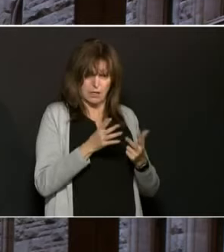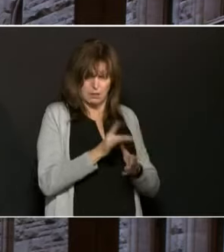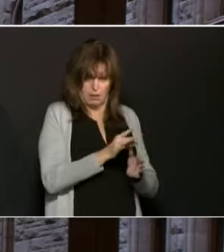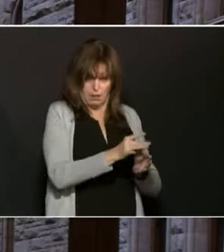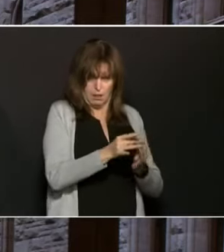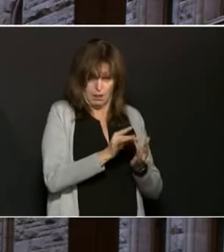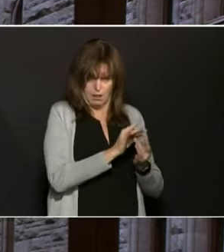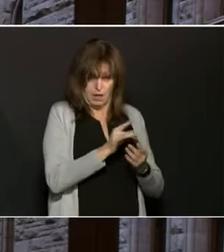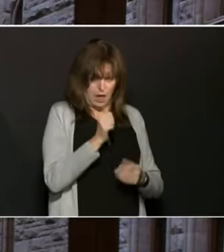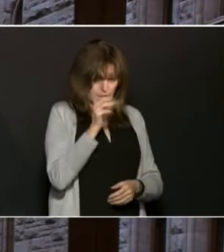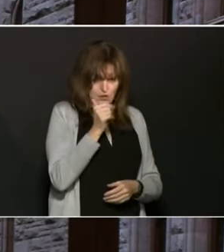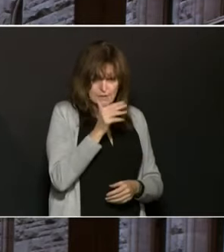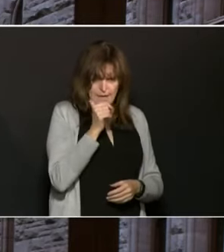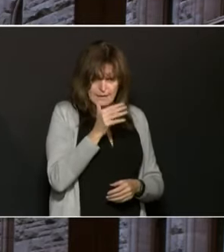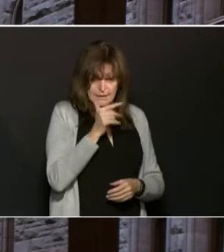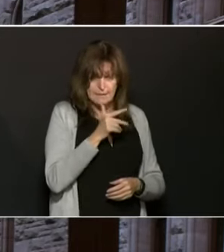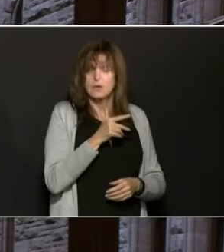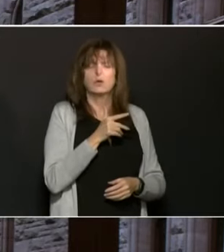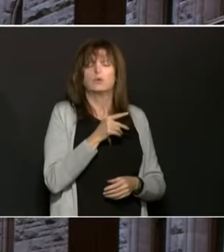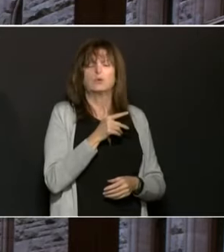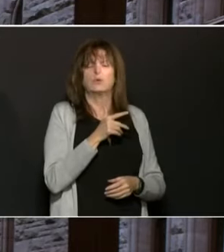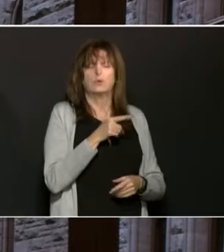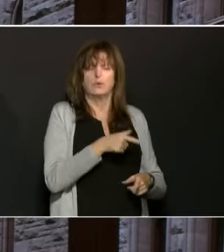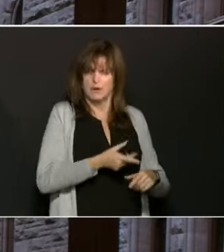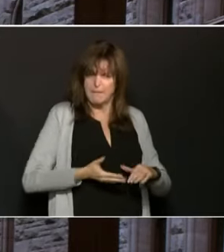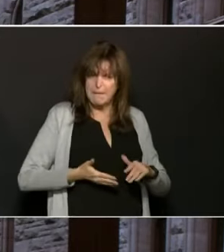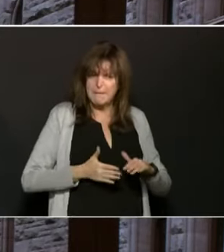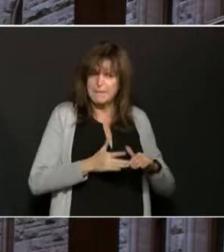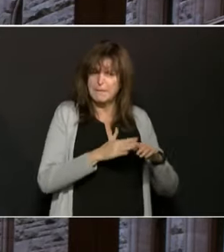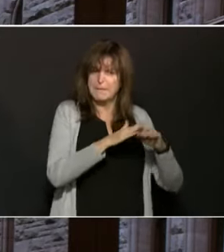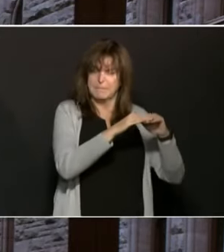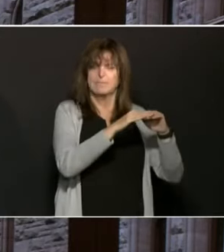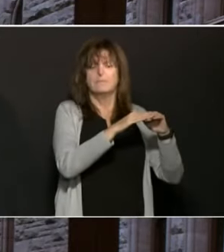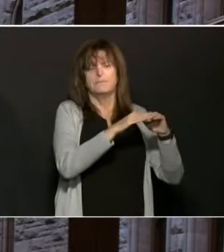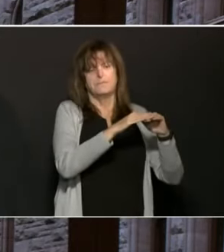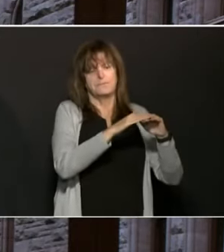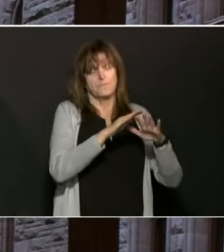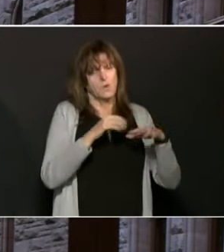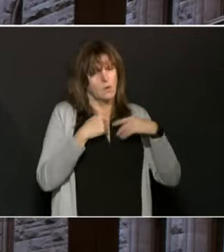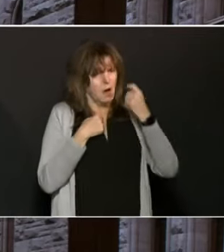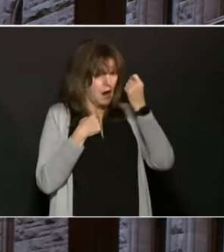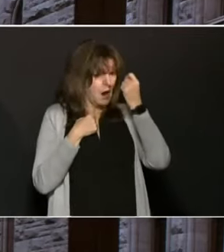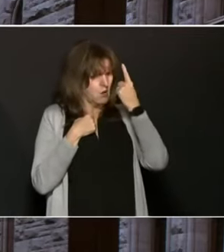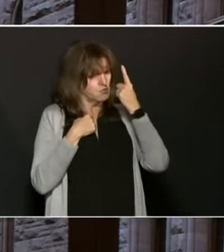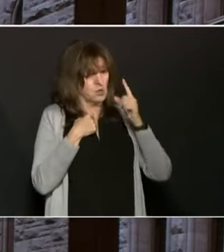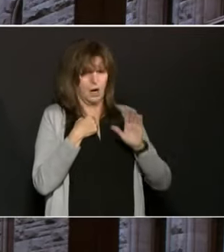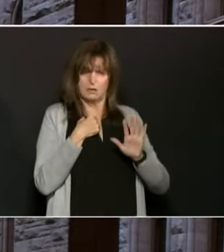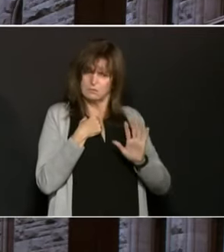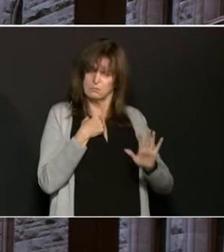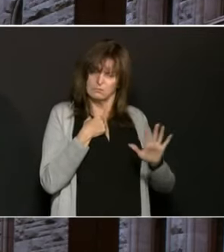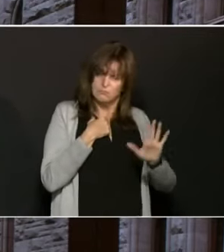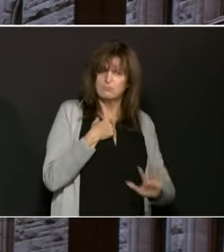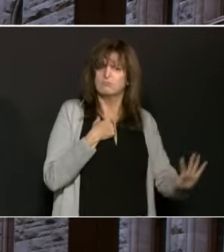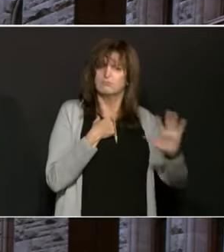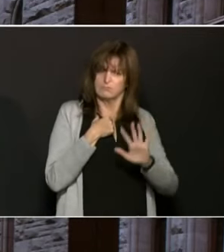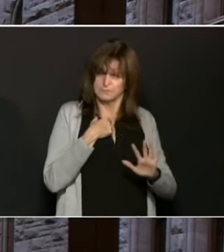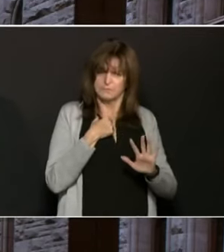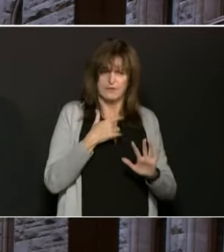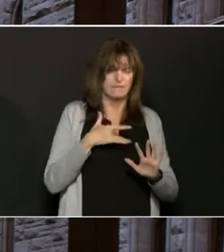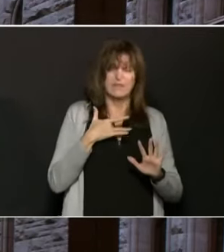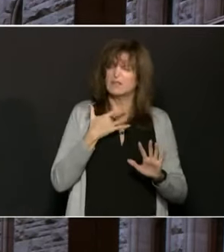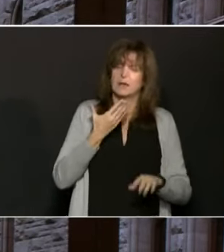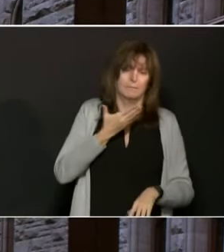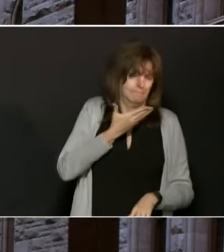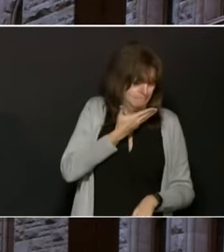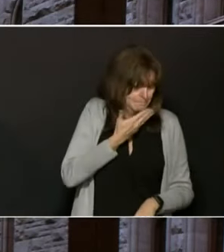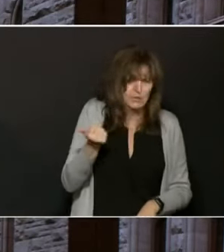with that in mind, and with his unique population issues there, he had said he feels it's strongly